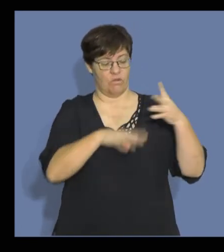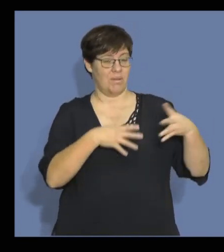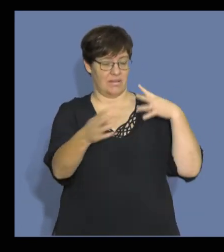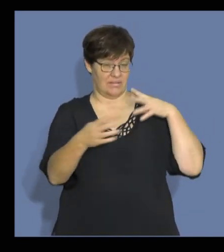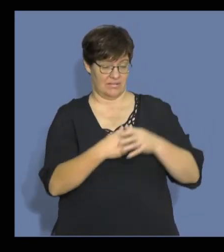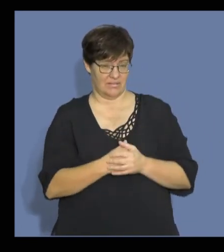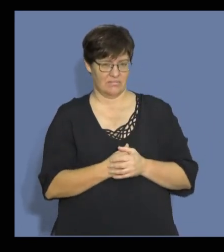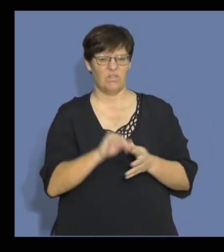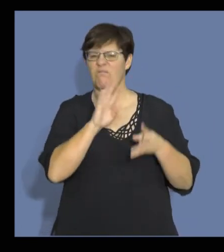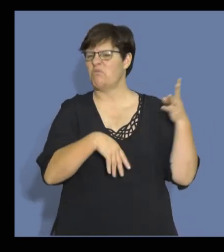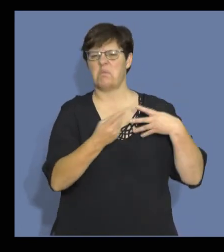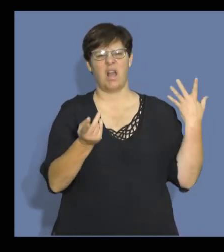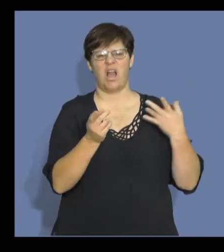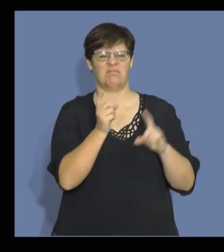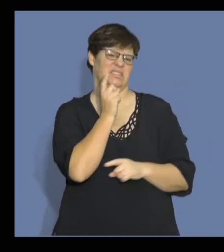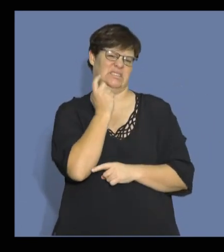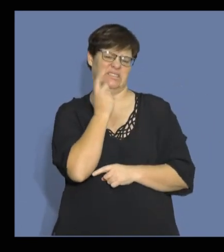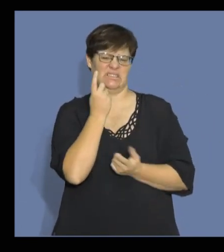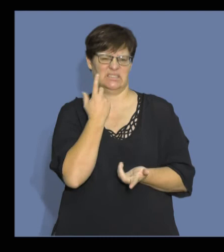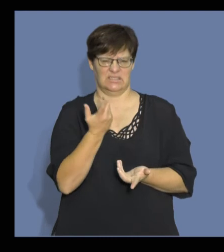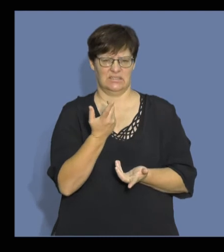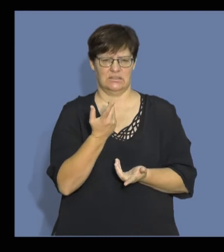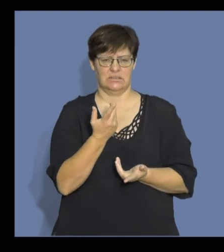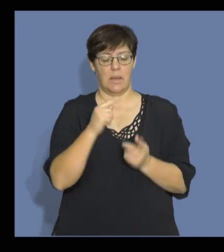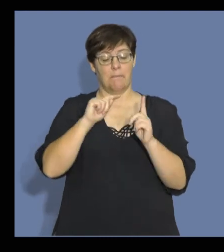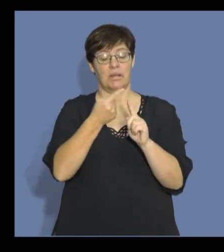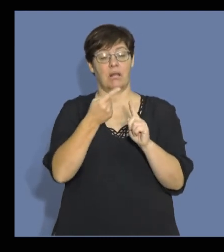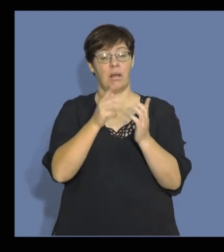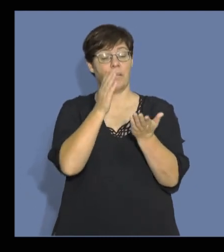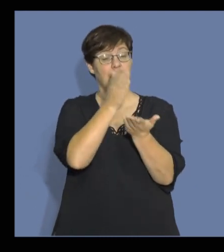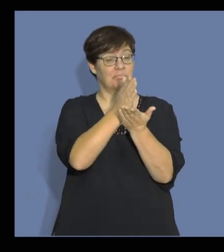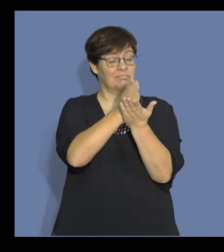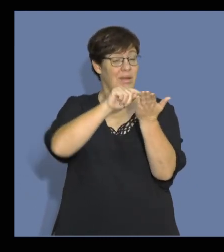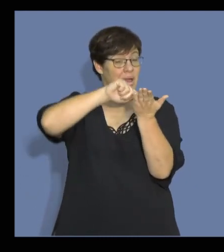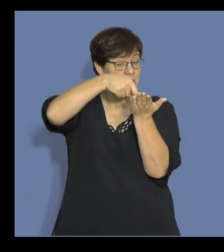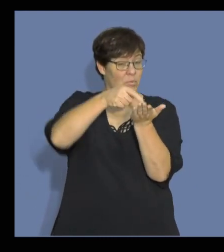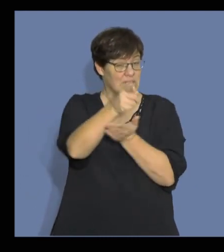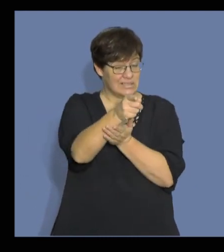the formula is pretty straightforward. The midpoint of a line is always going to be